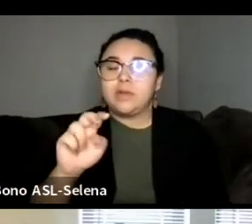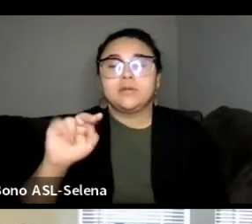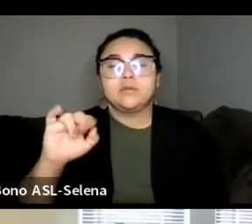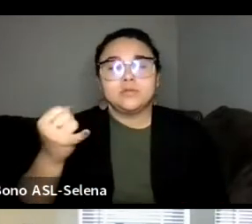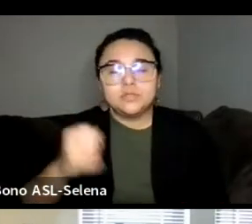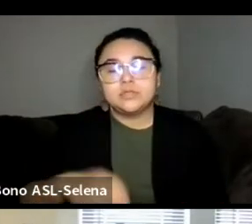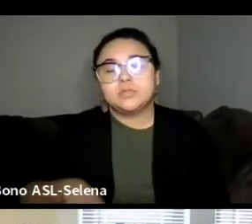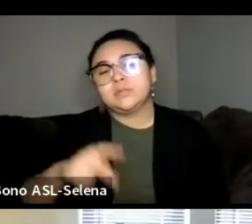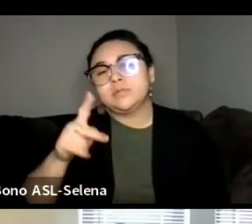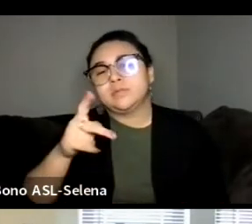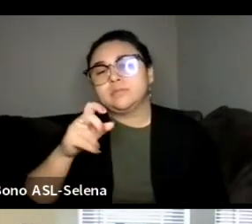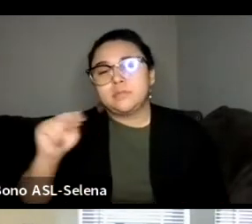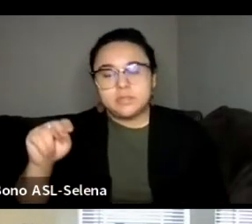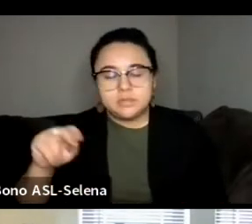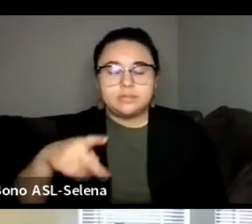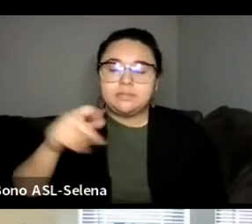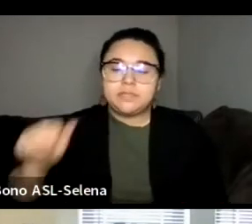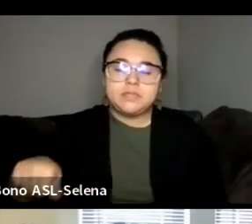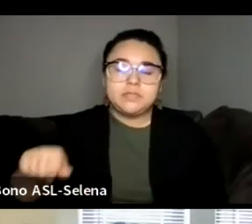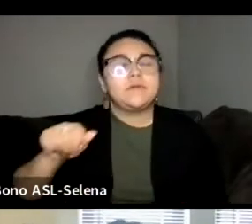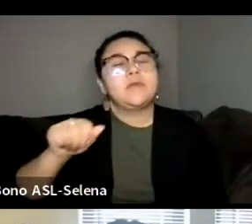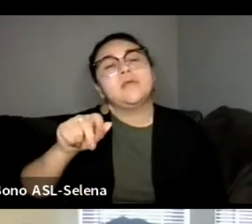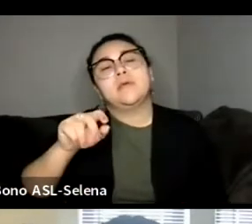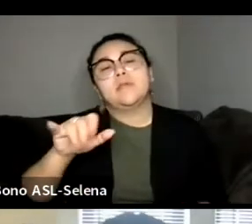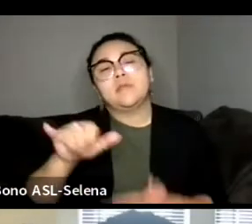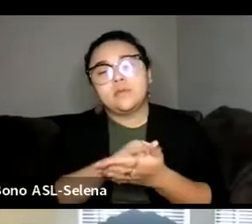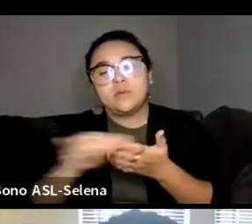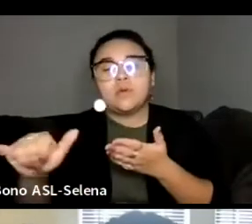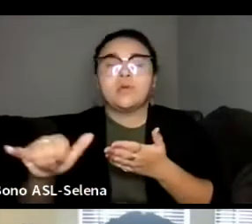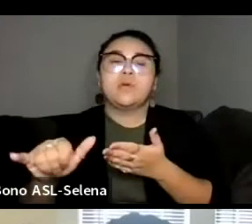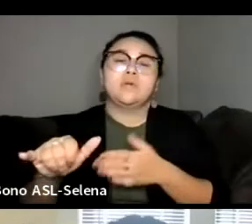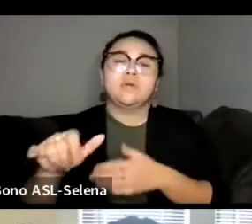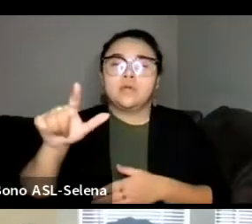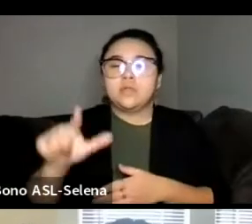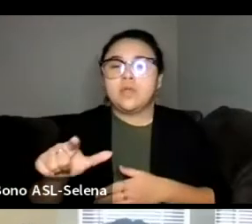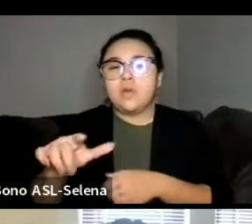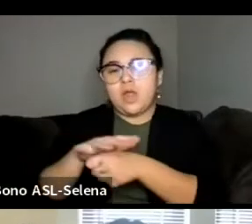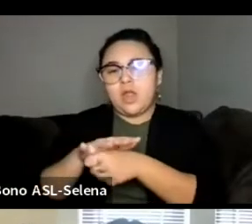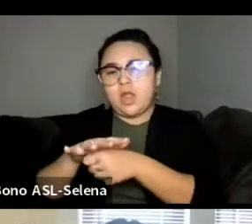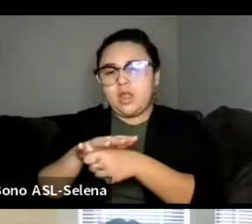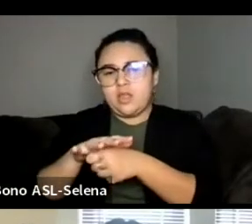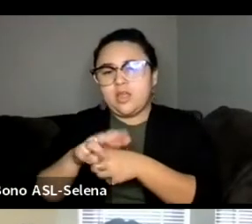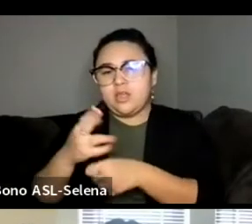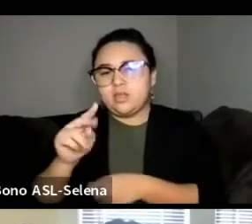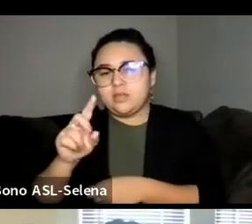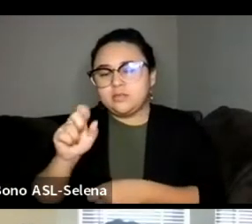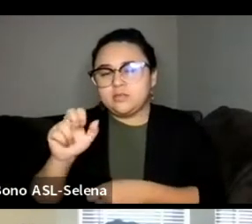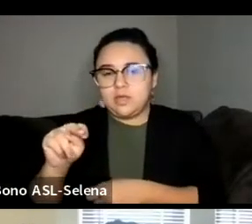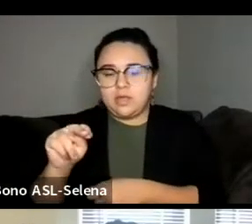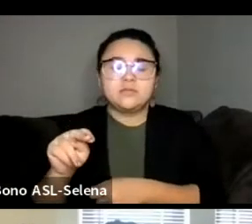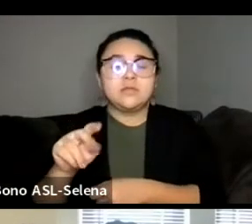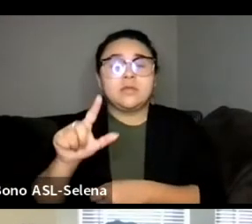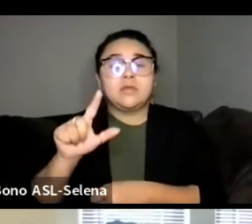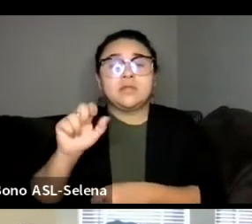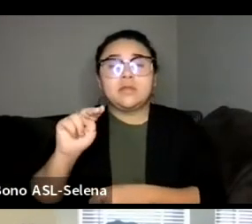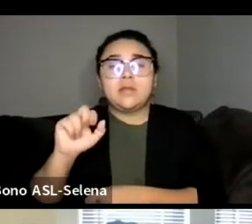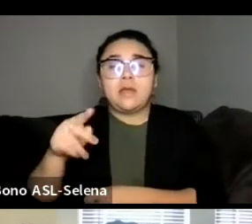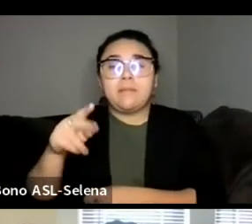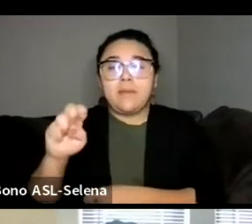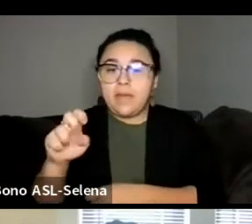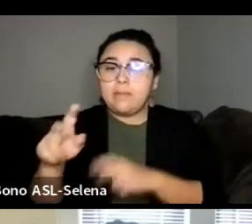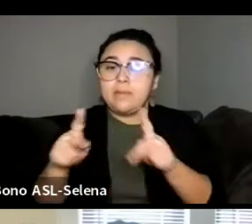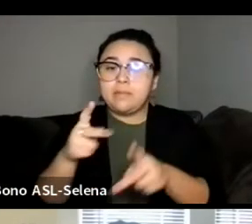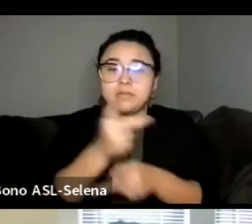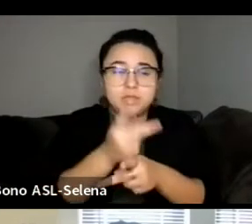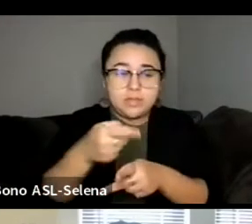York, Long Island, and the Lower Hudson Valley. For more than 10,000 years, the Lenape people have been stewards of these lands, as well as the River of Human